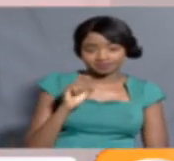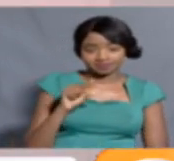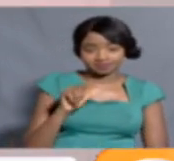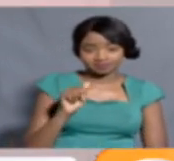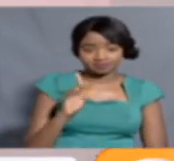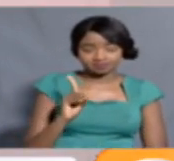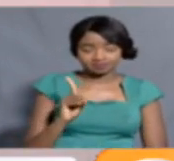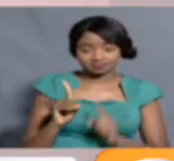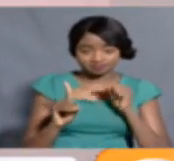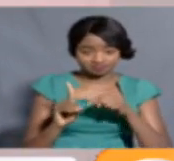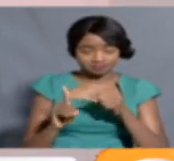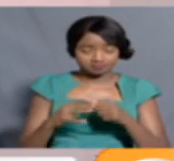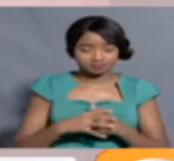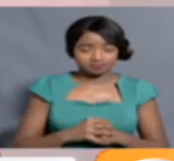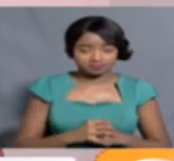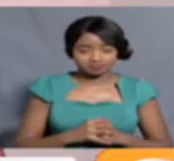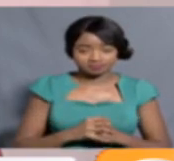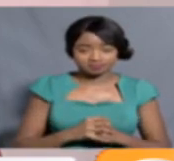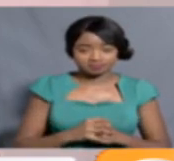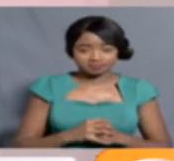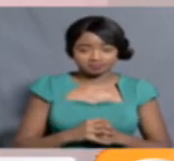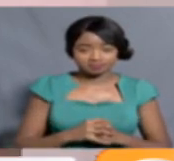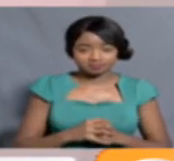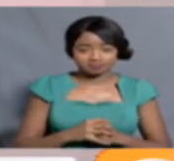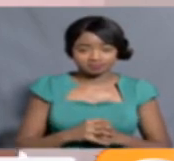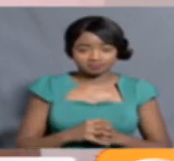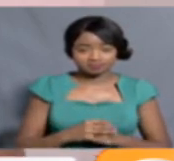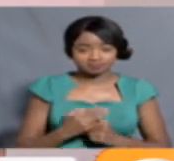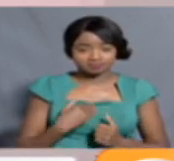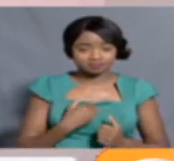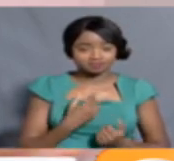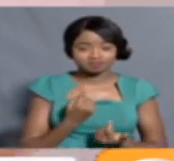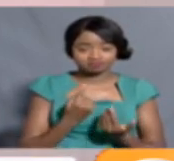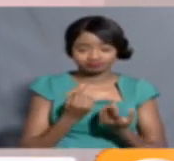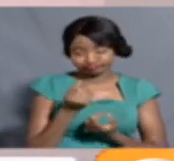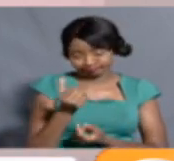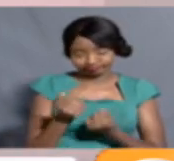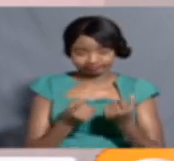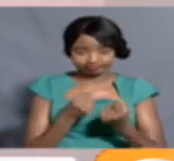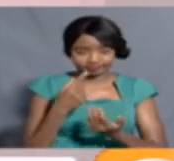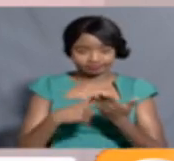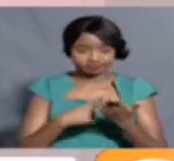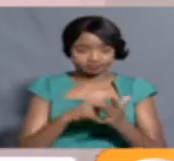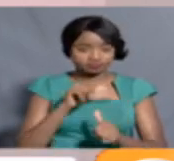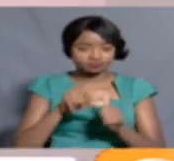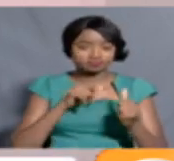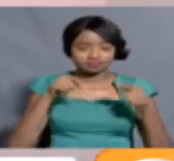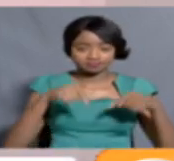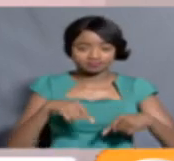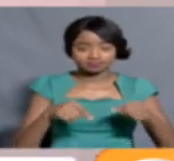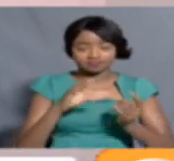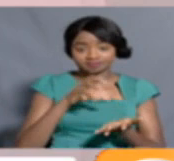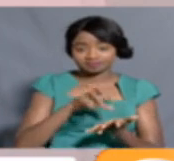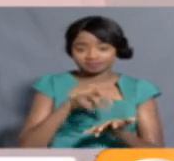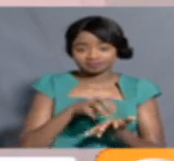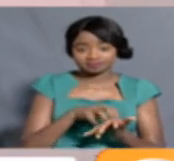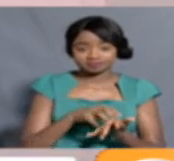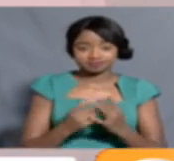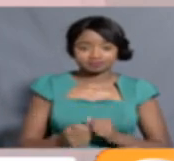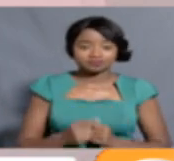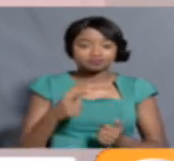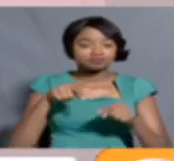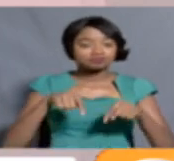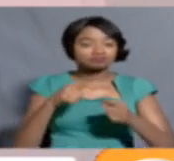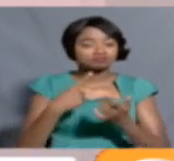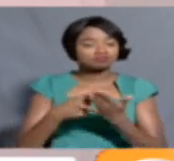that deals with all manner of things, had a few things to say about the current situation, and today I was speaking to some of their